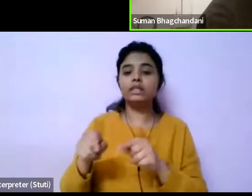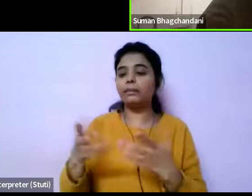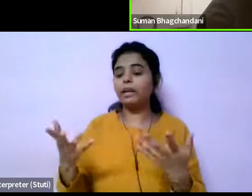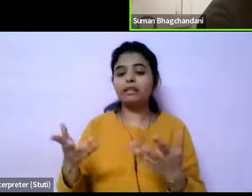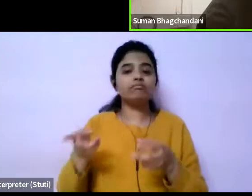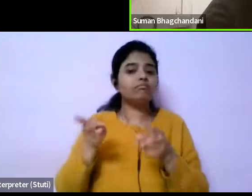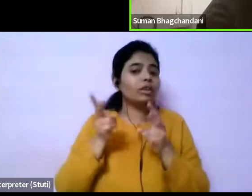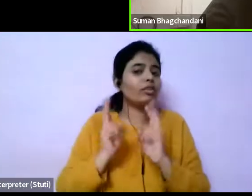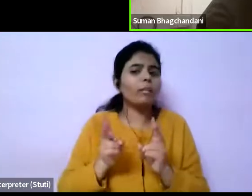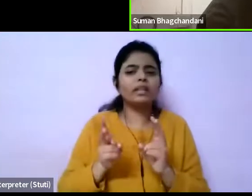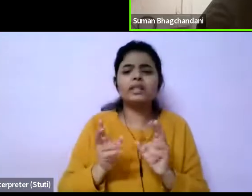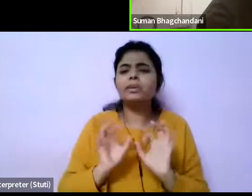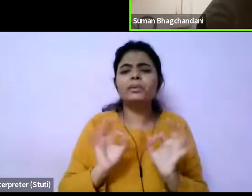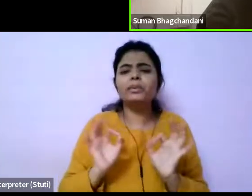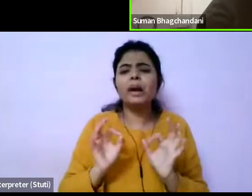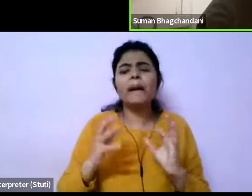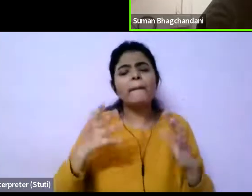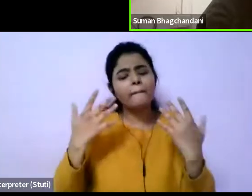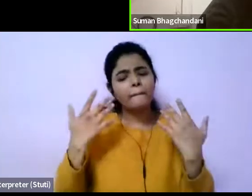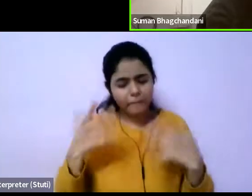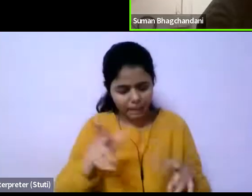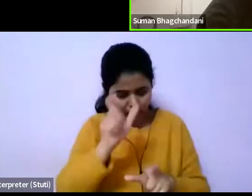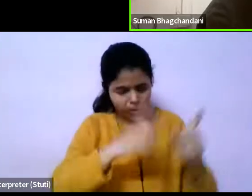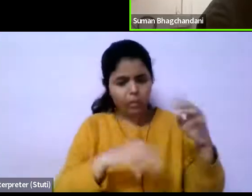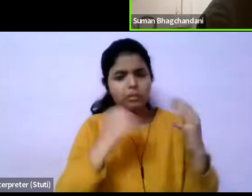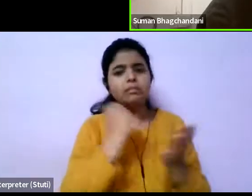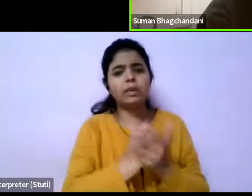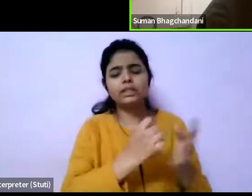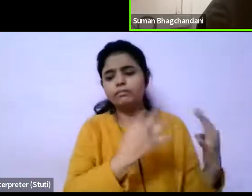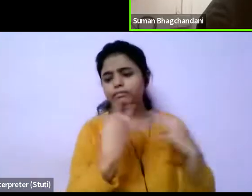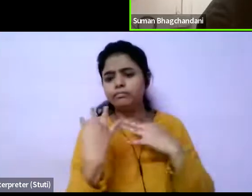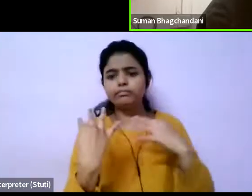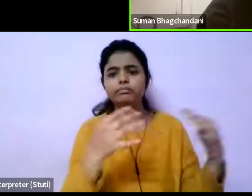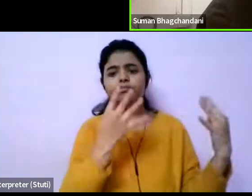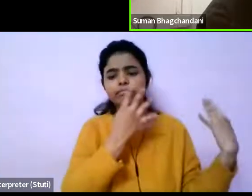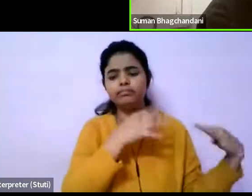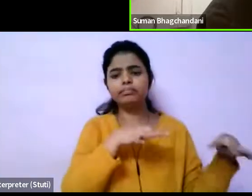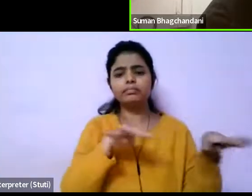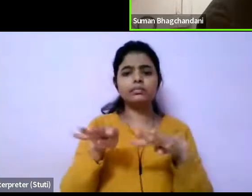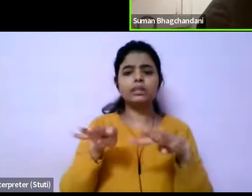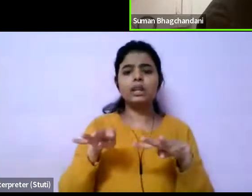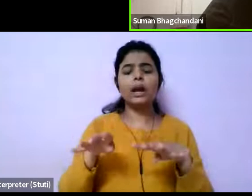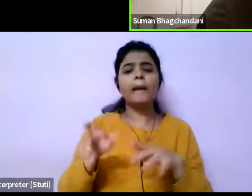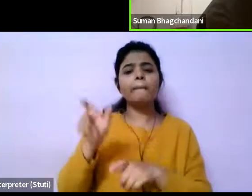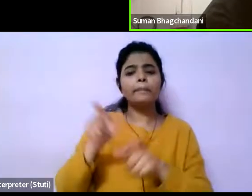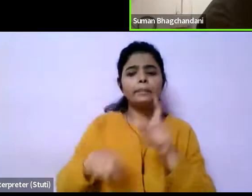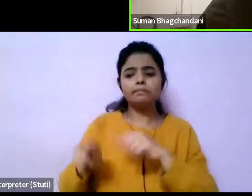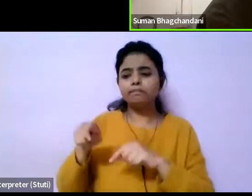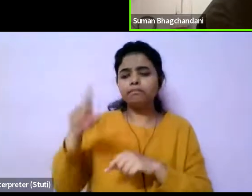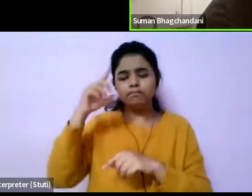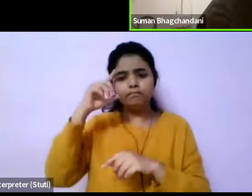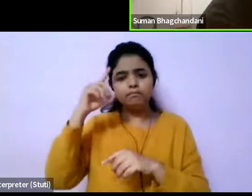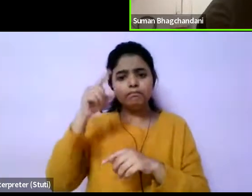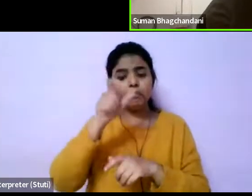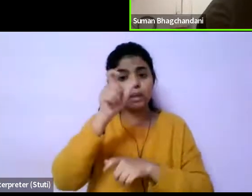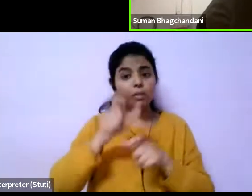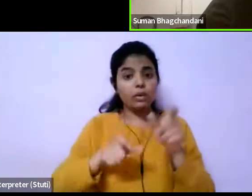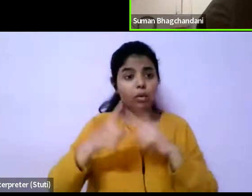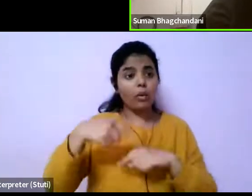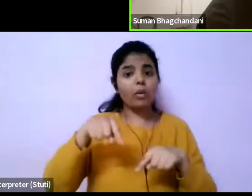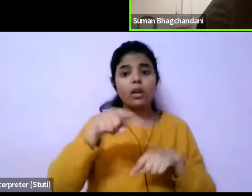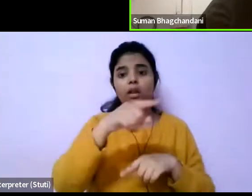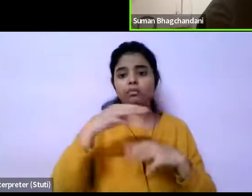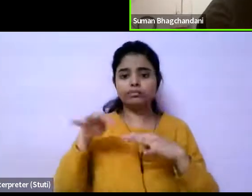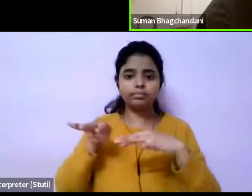non-normative text that can be read by the audience. And since it refuses to adhere to the needs of the collective memory of the audience, it also